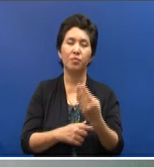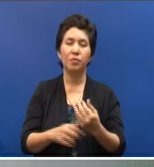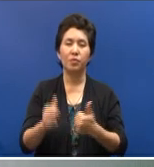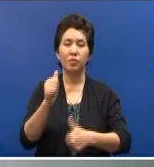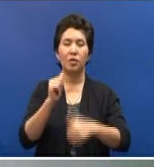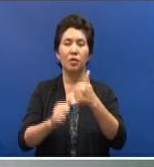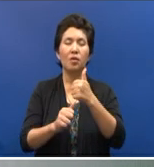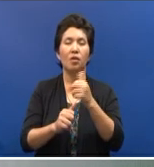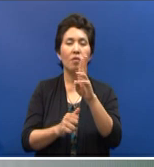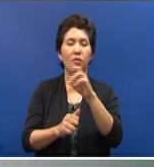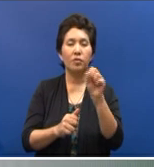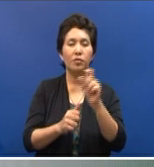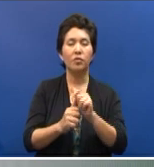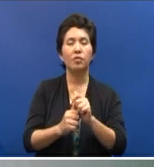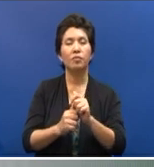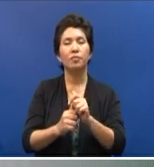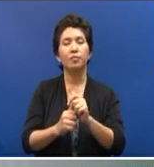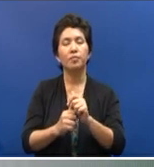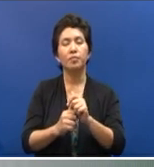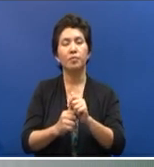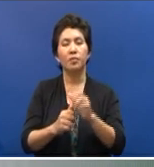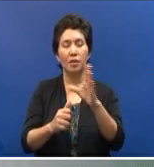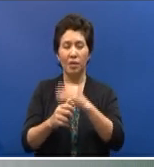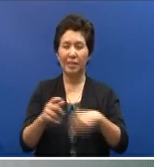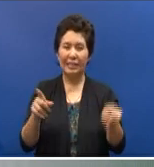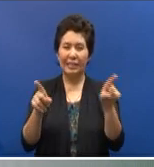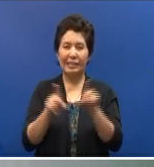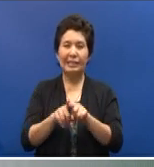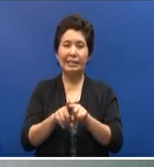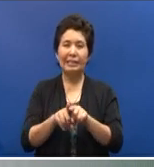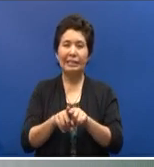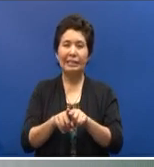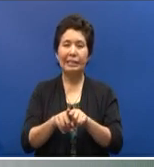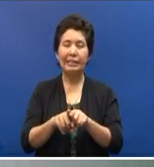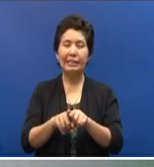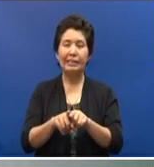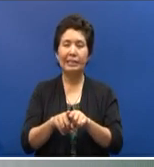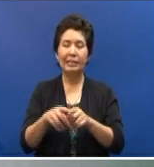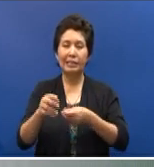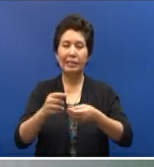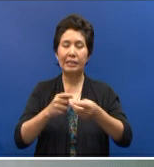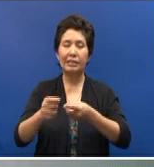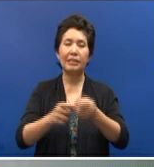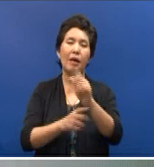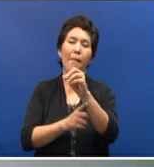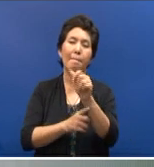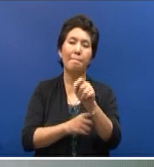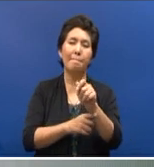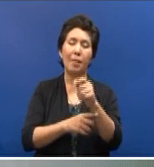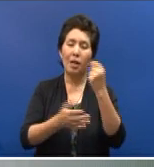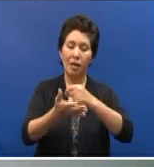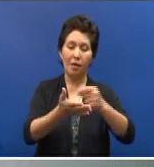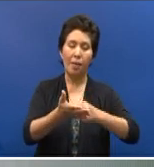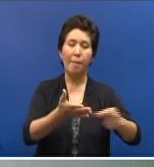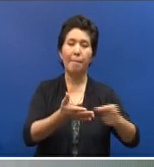the resolution of domestic disputes such as mistreating of a spouse,